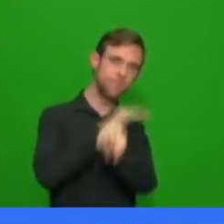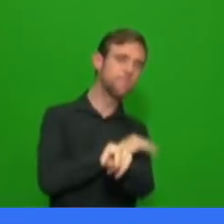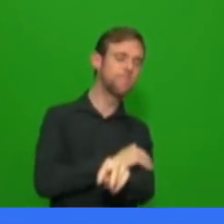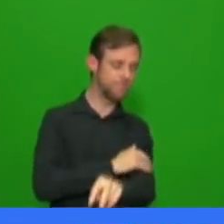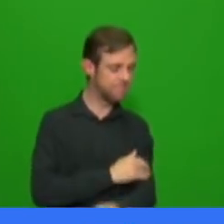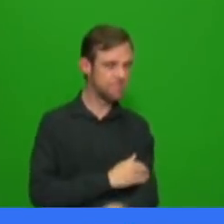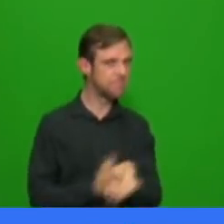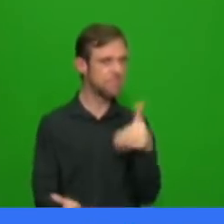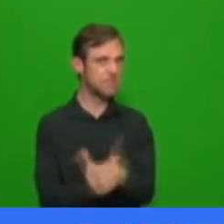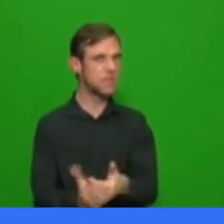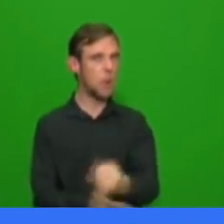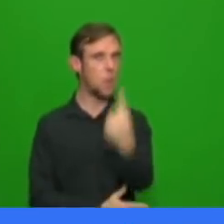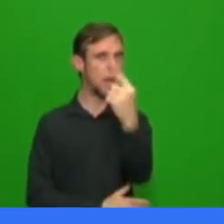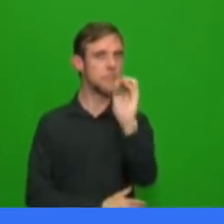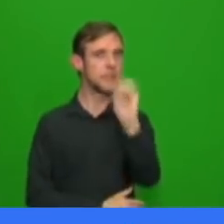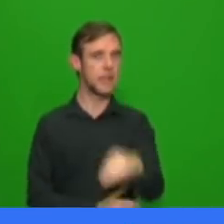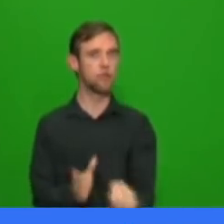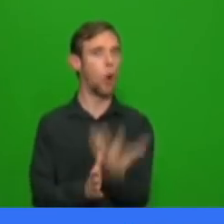this year.